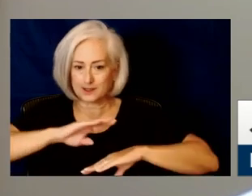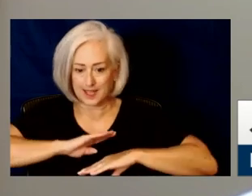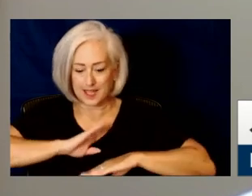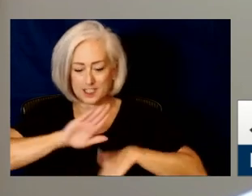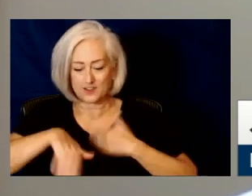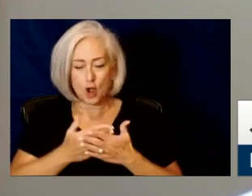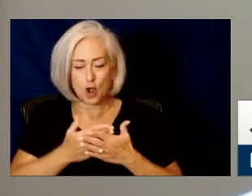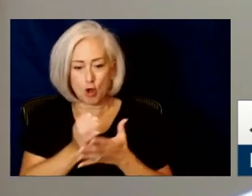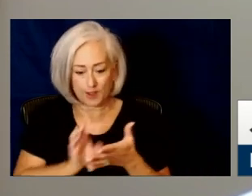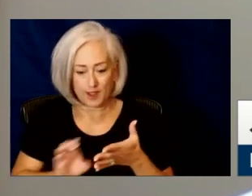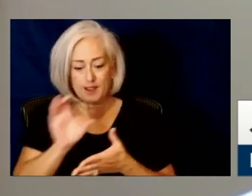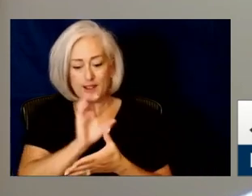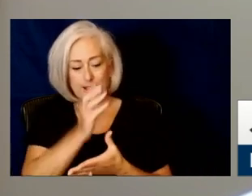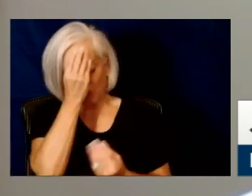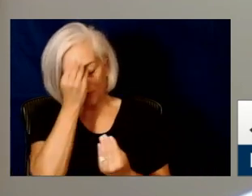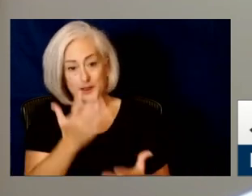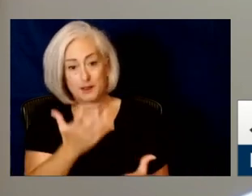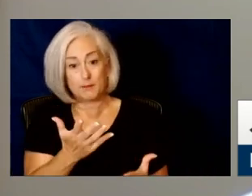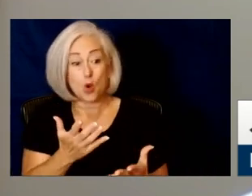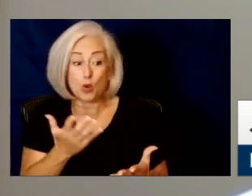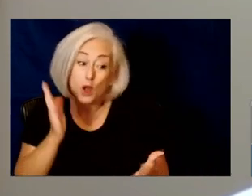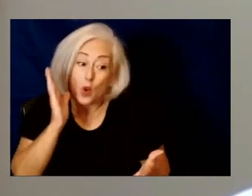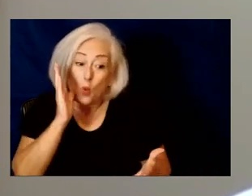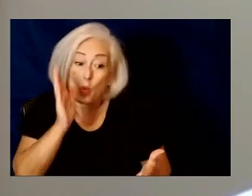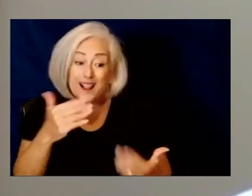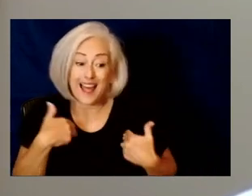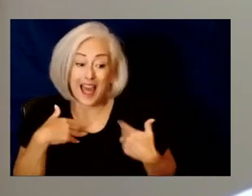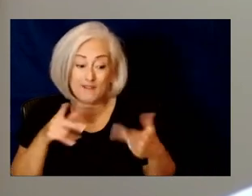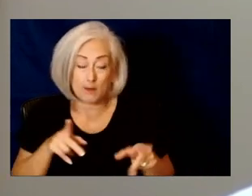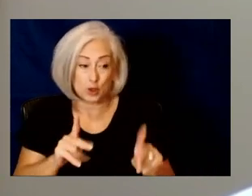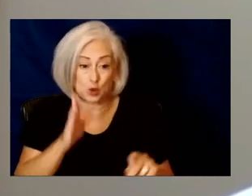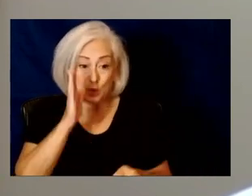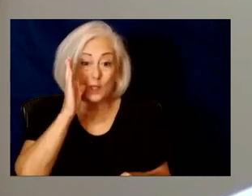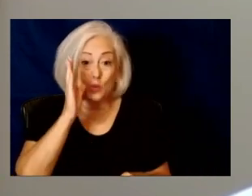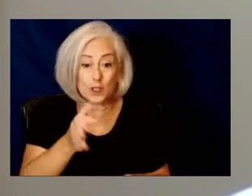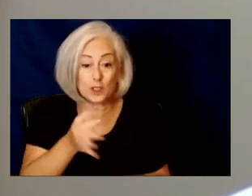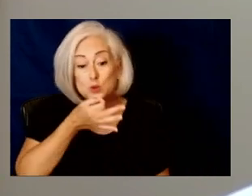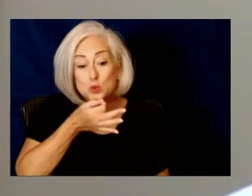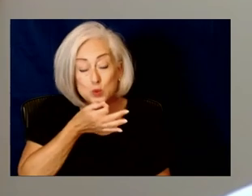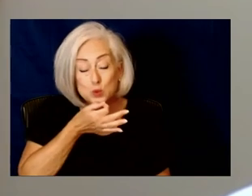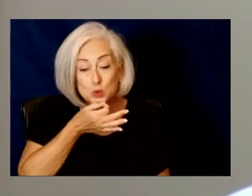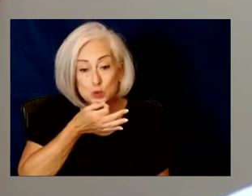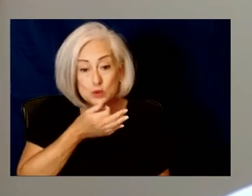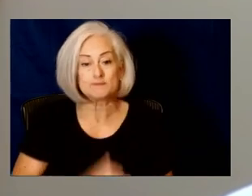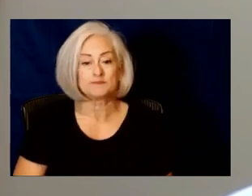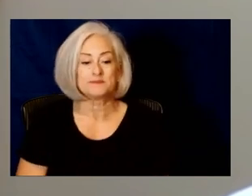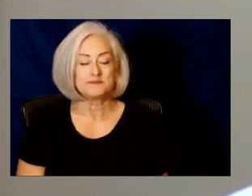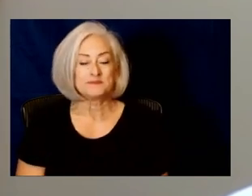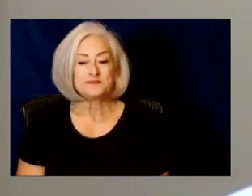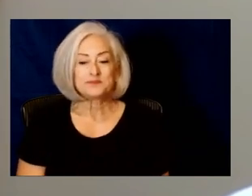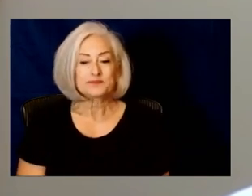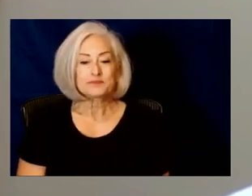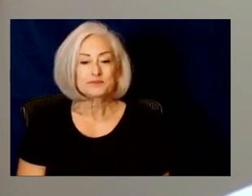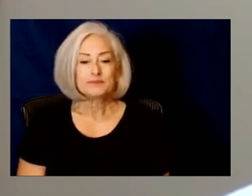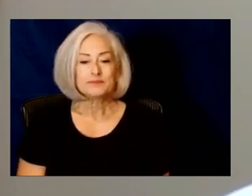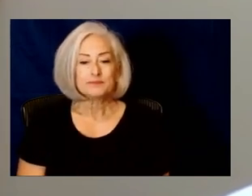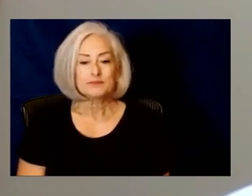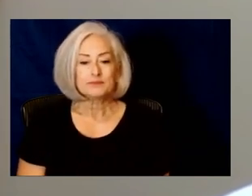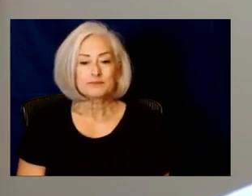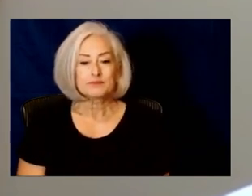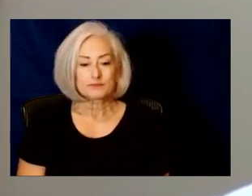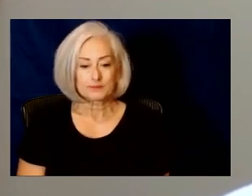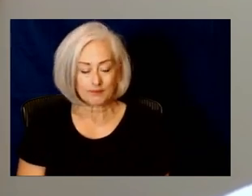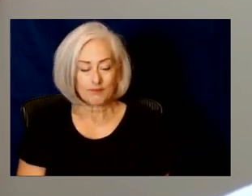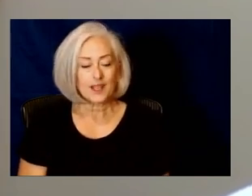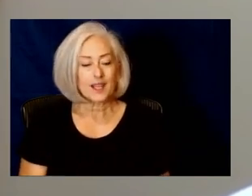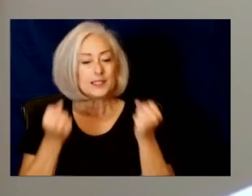to say that this is an opportunity that we have coming soon. And I think just with so